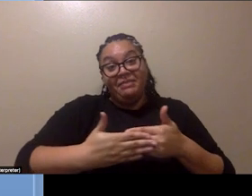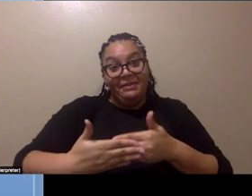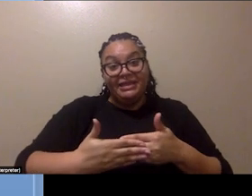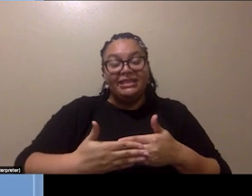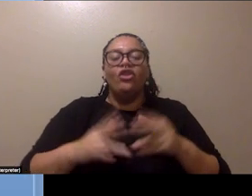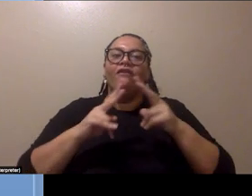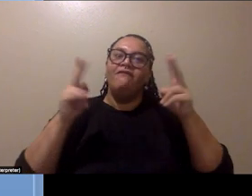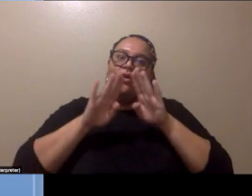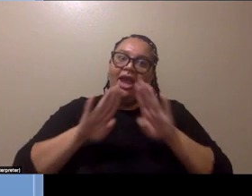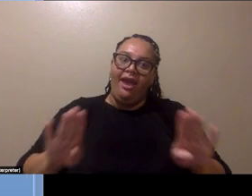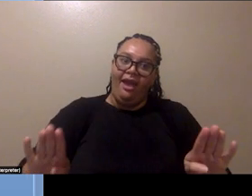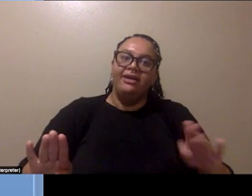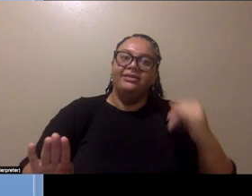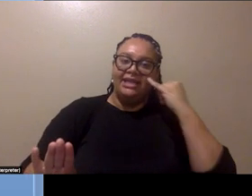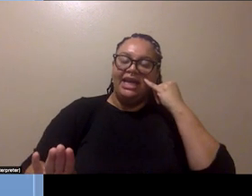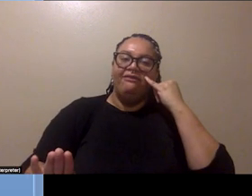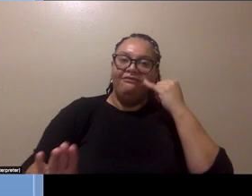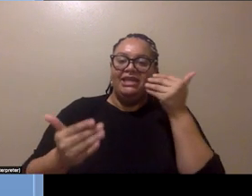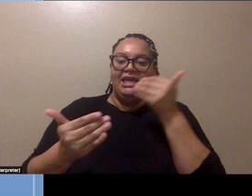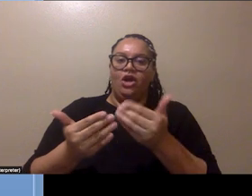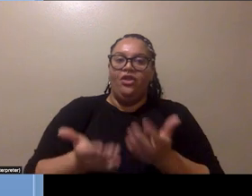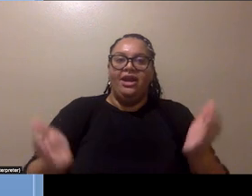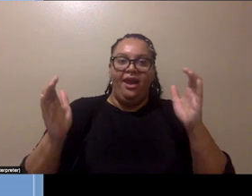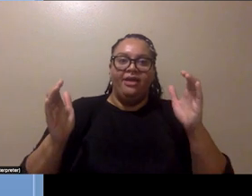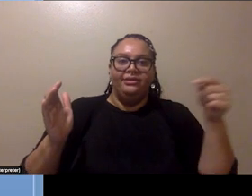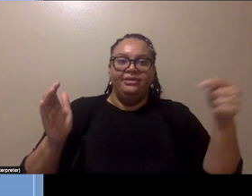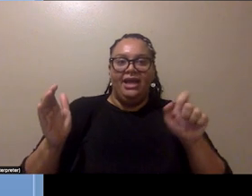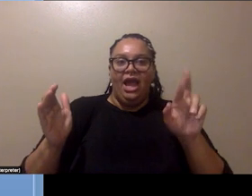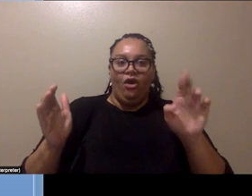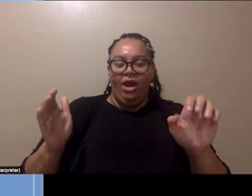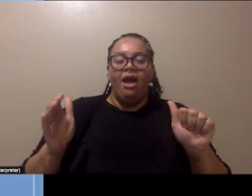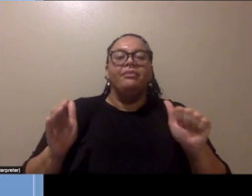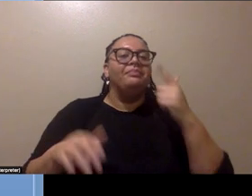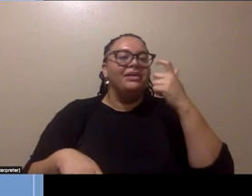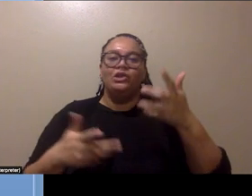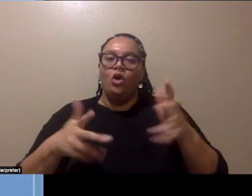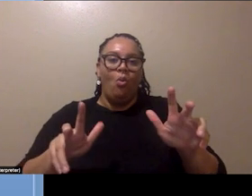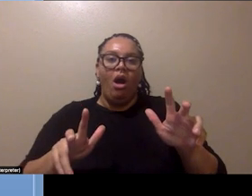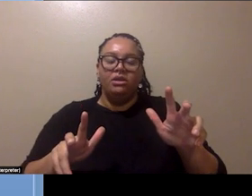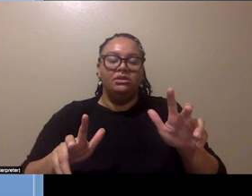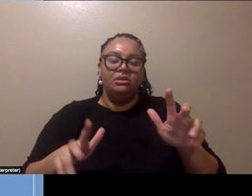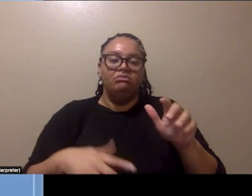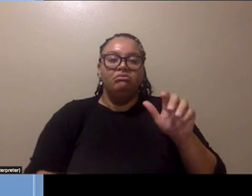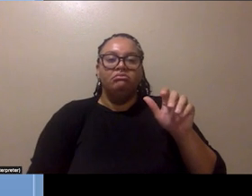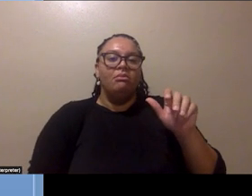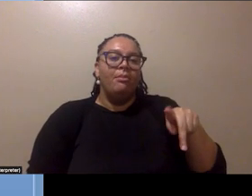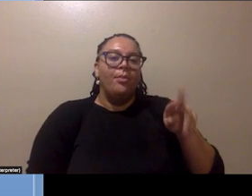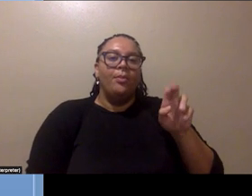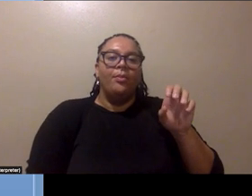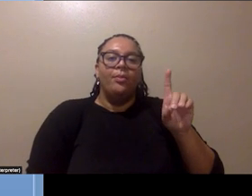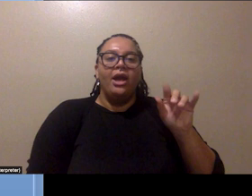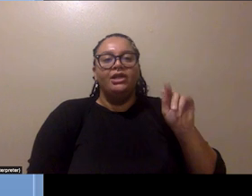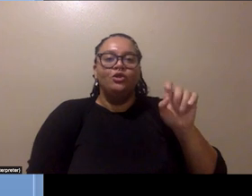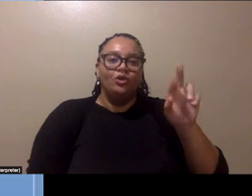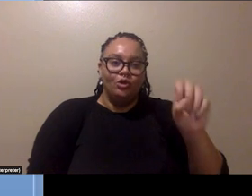especially when they have eggs. They're very, very quiet when they're around their nest cavity, as to not, attract any kinds of predators. So it took